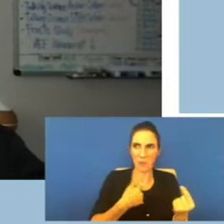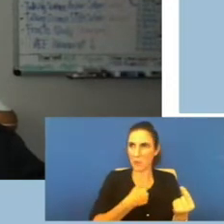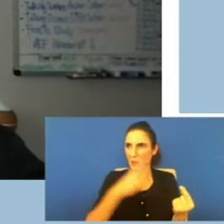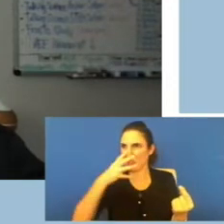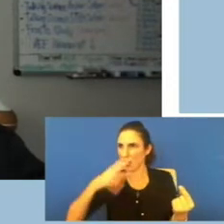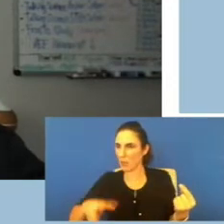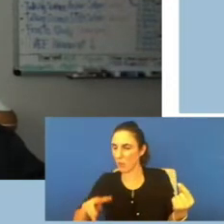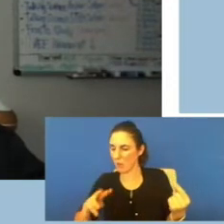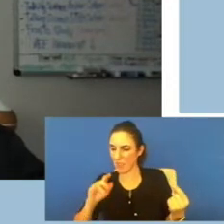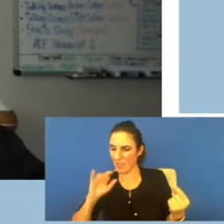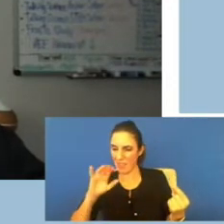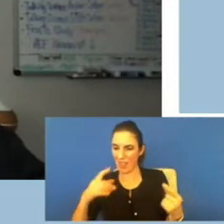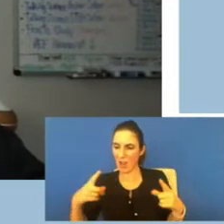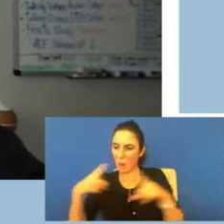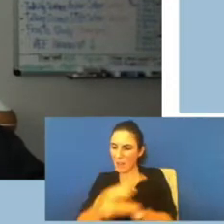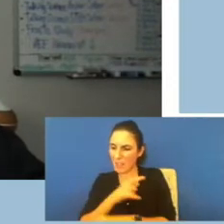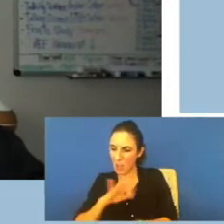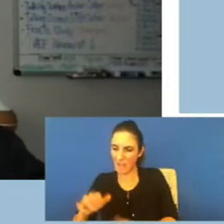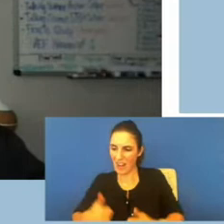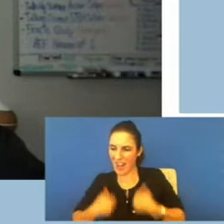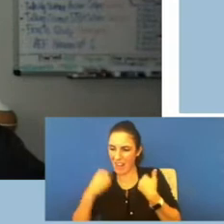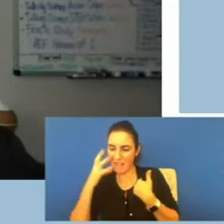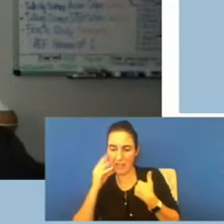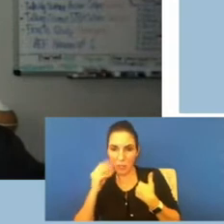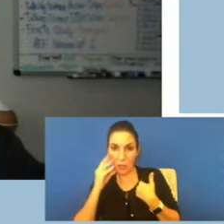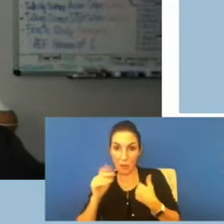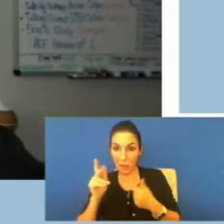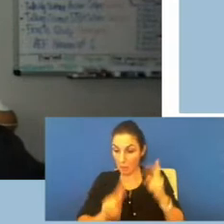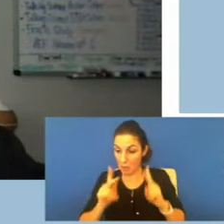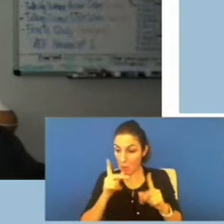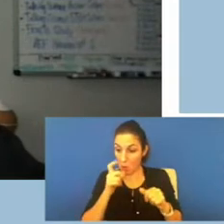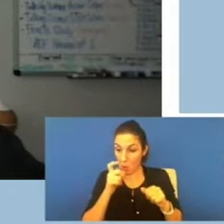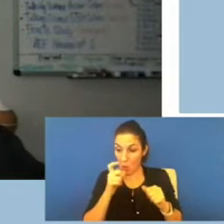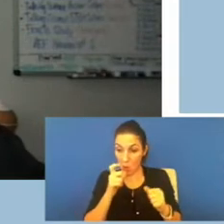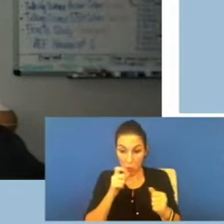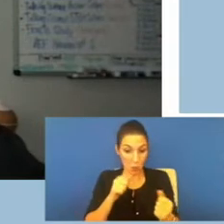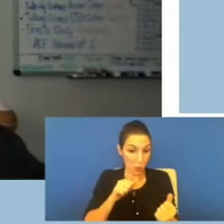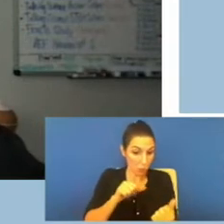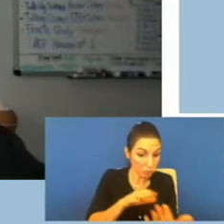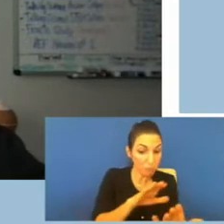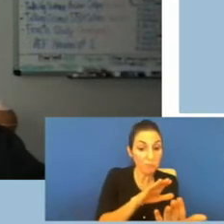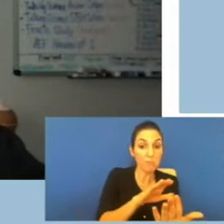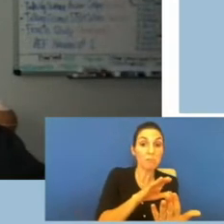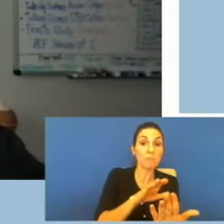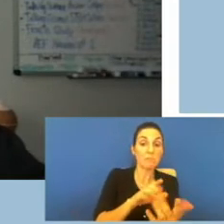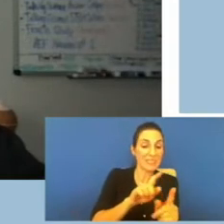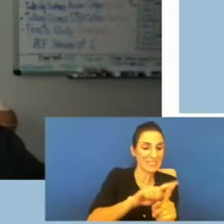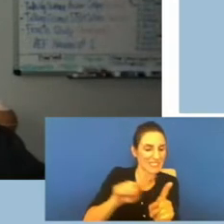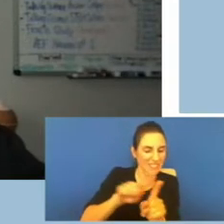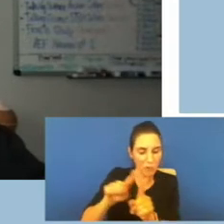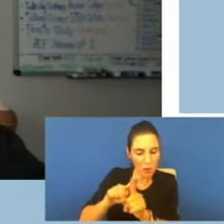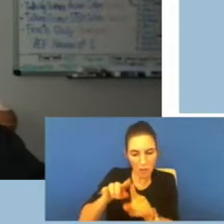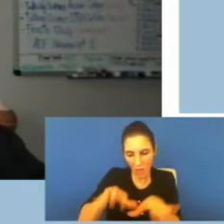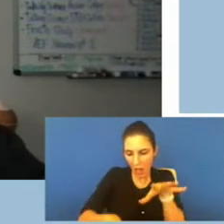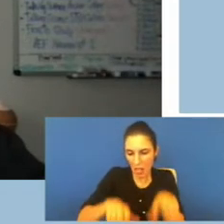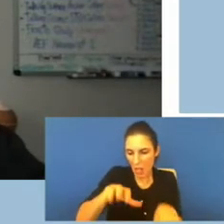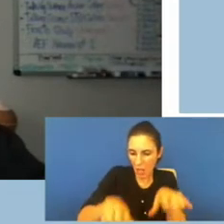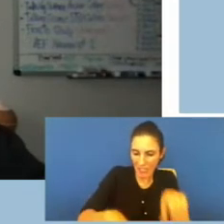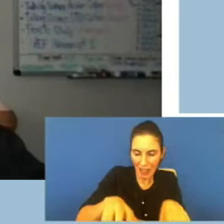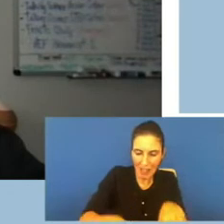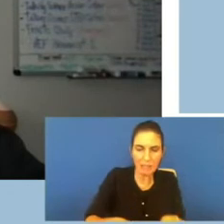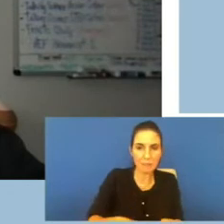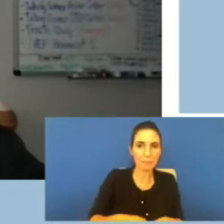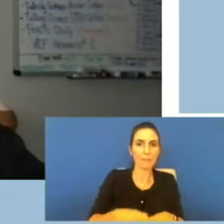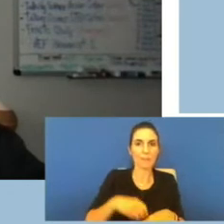experience, especially of those who simultaneously face and embody forms of colonialist practices, especially in